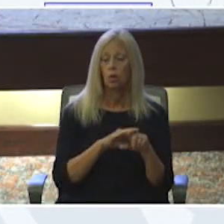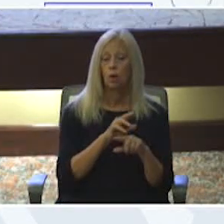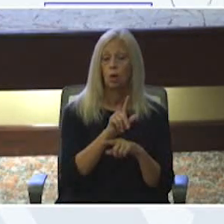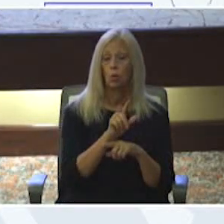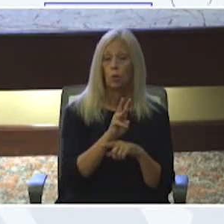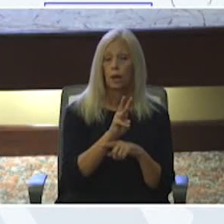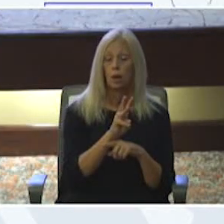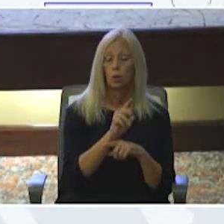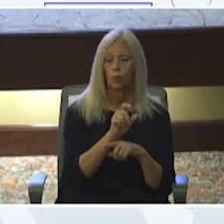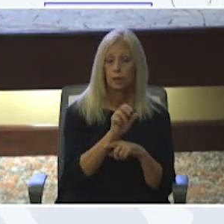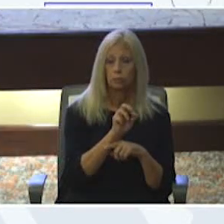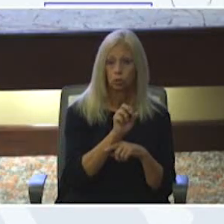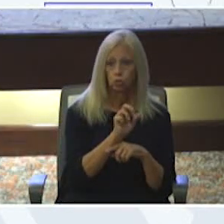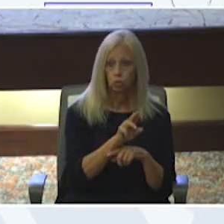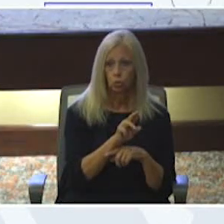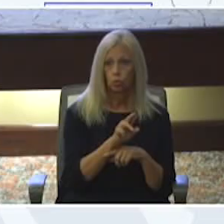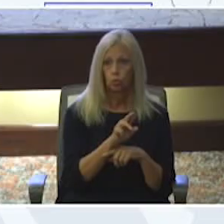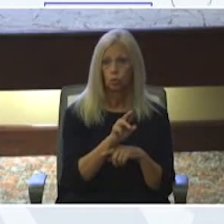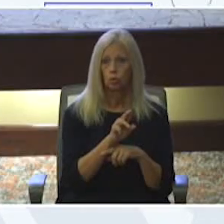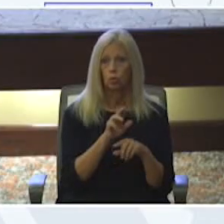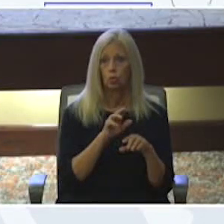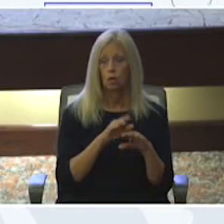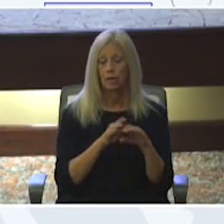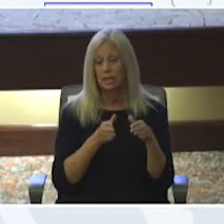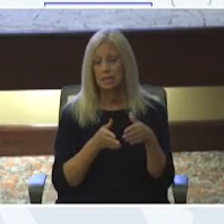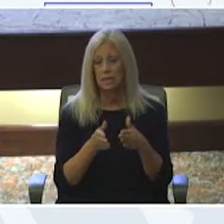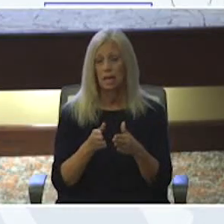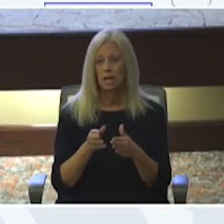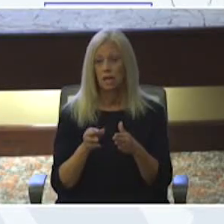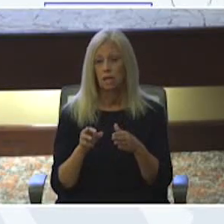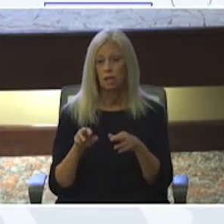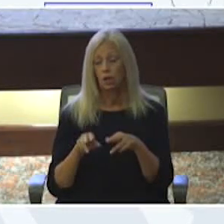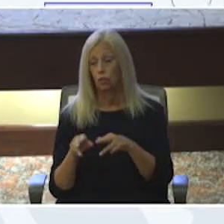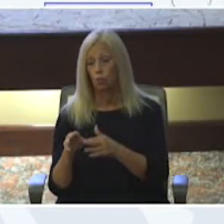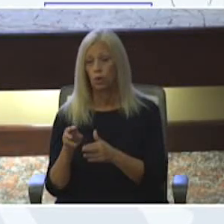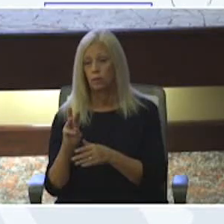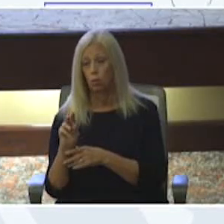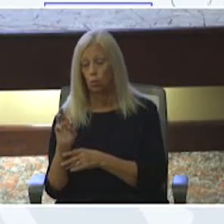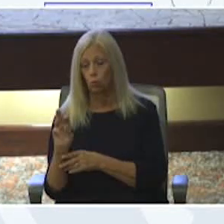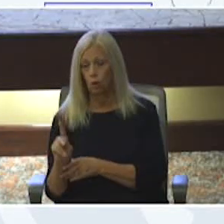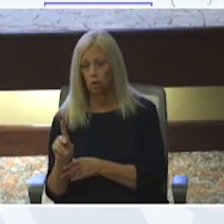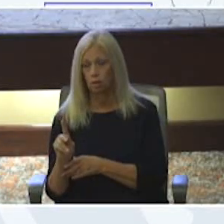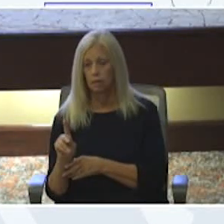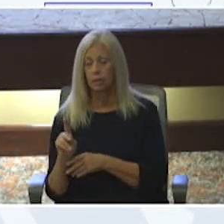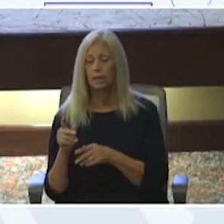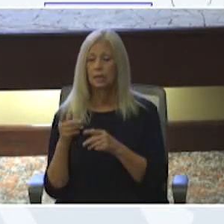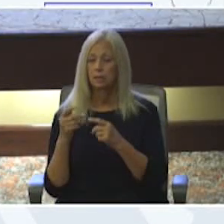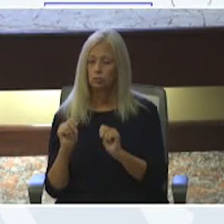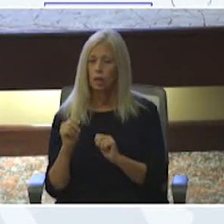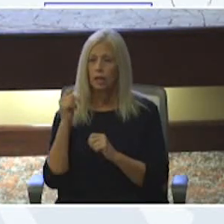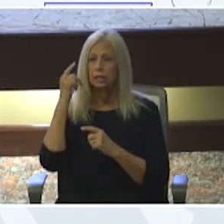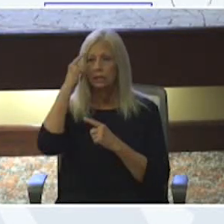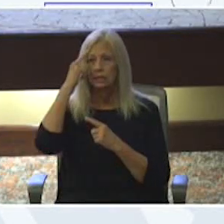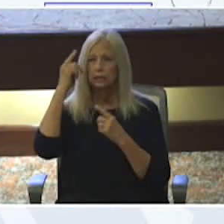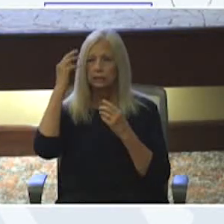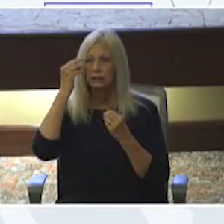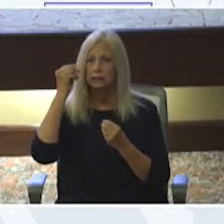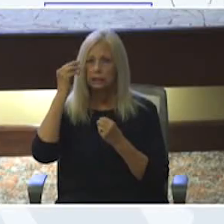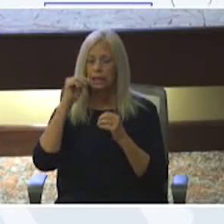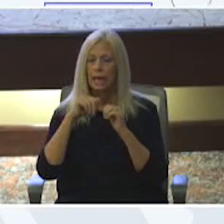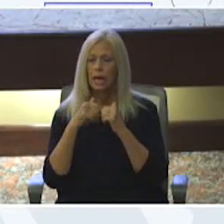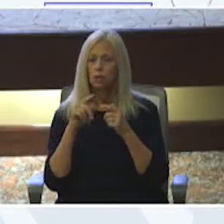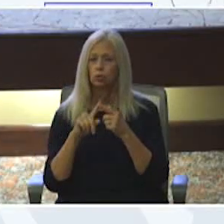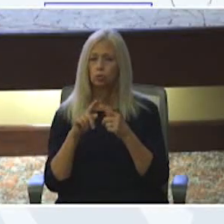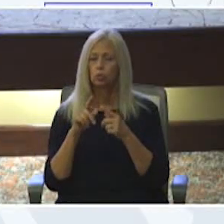the suspension bridge on To the Franklin, side of the yeah. river. Like, I think we're all good on the other side, but I'm trying to think through how to get to the